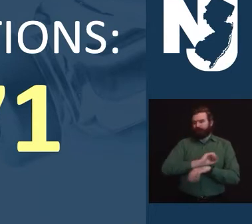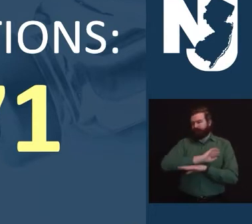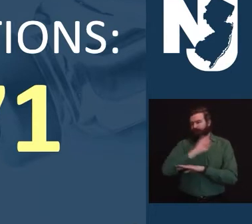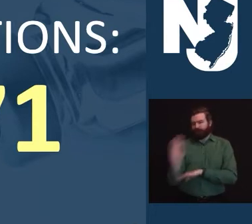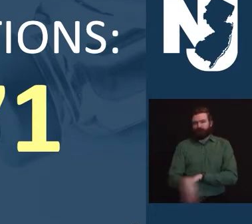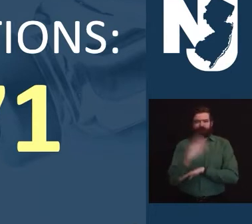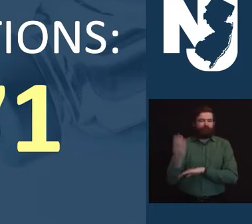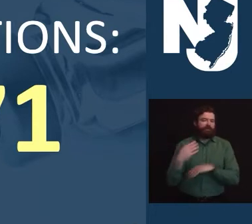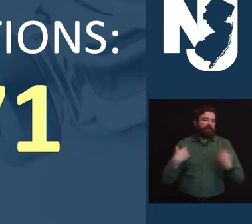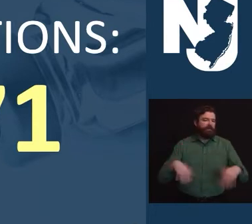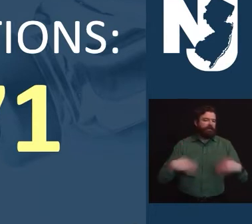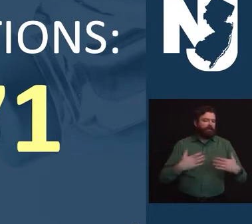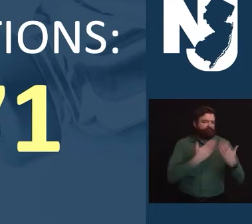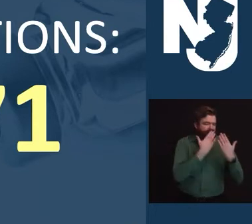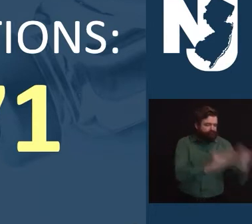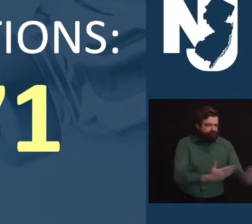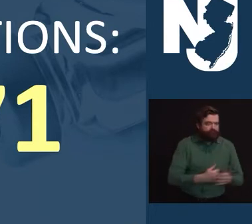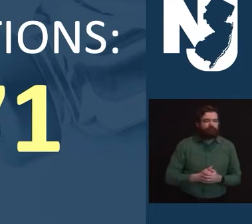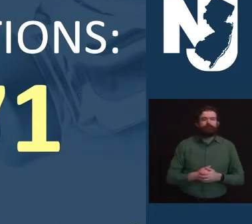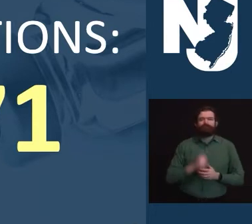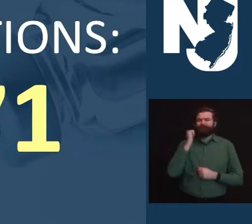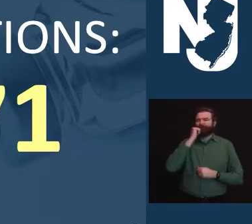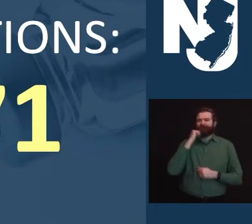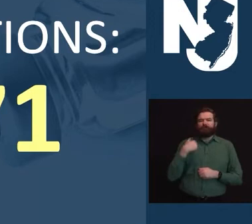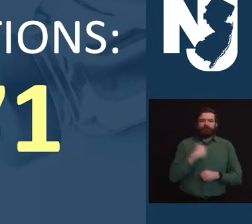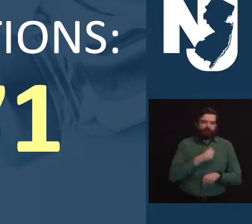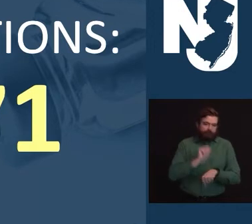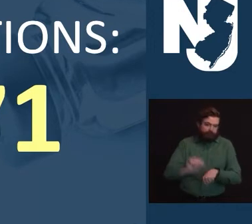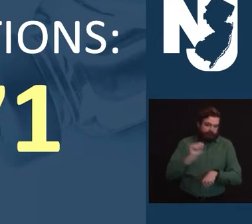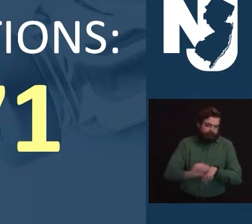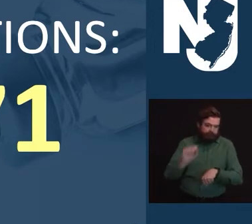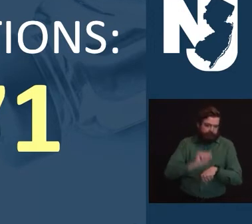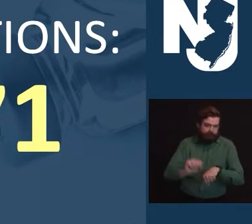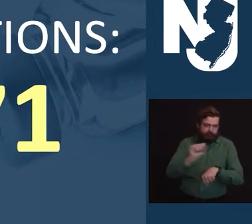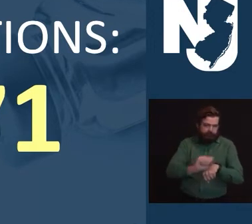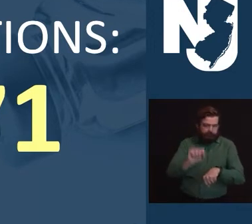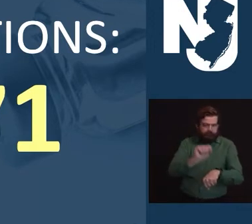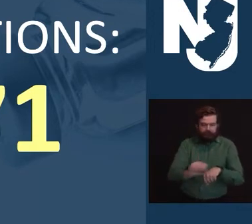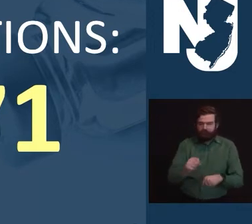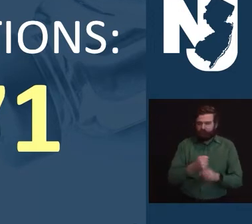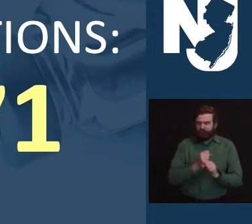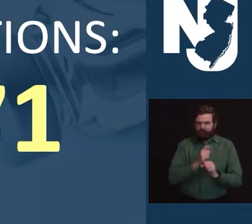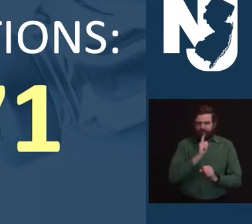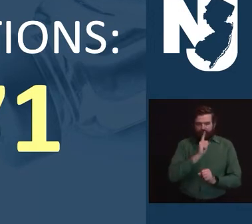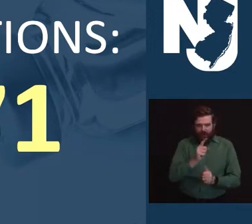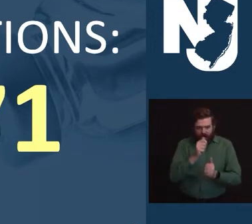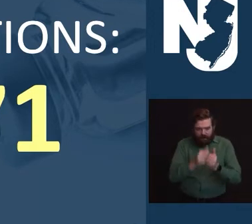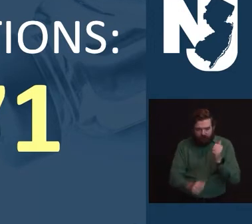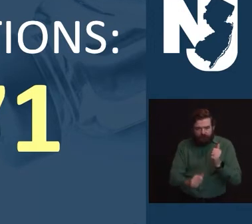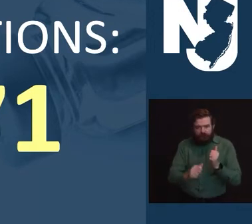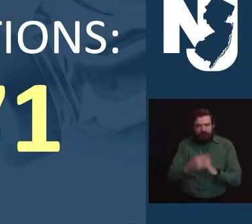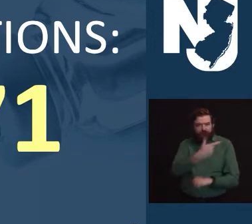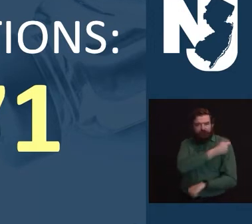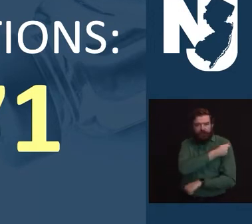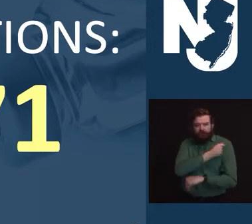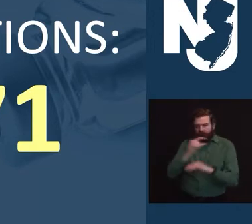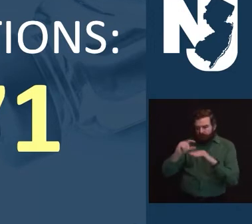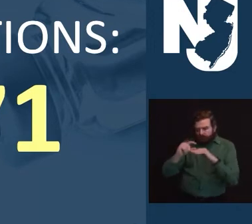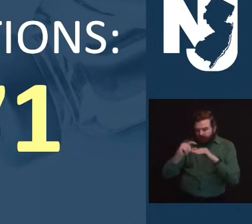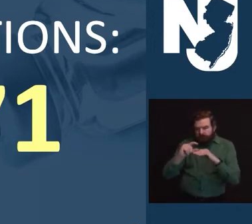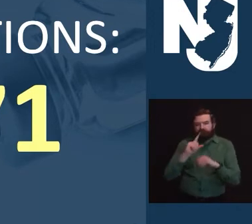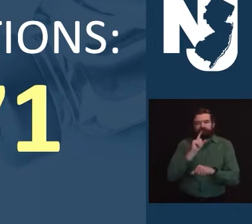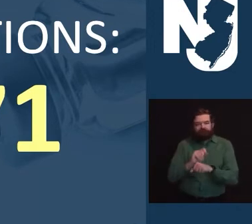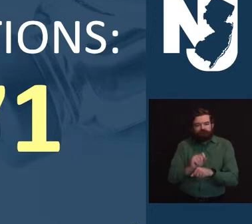maximize every dose we are given and to administer to as many people as our supply will allow. As the federal government increases